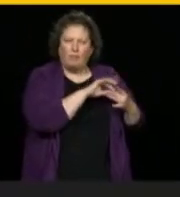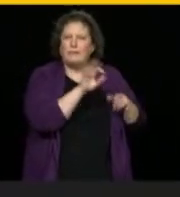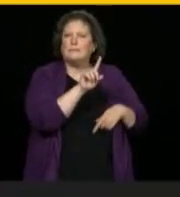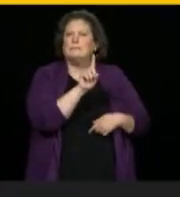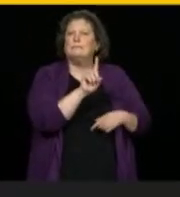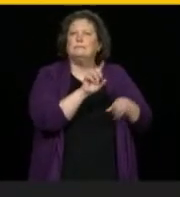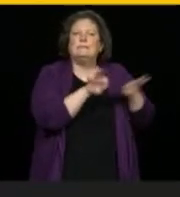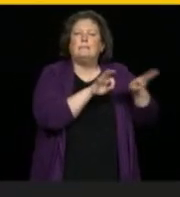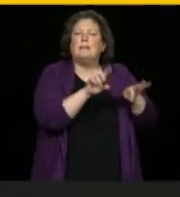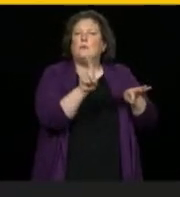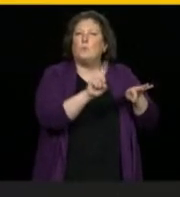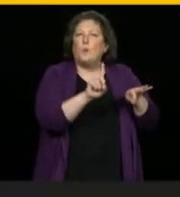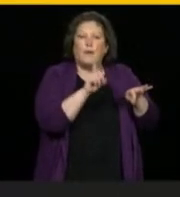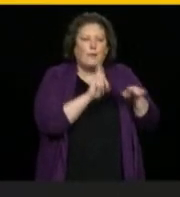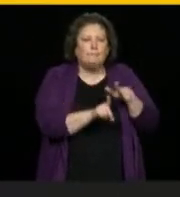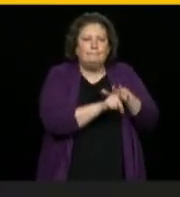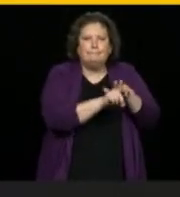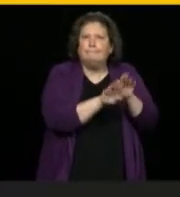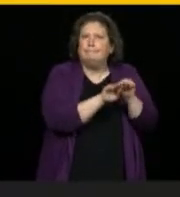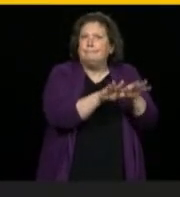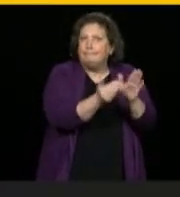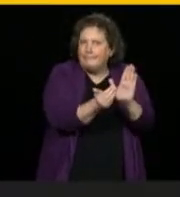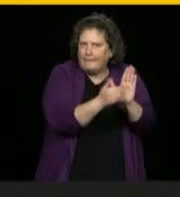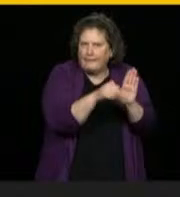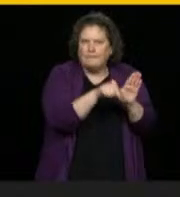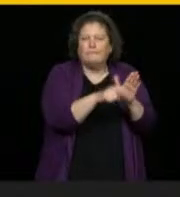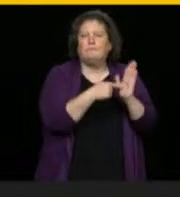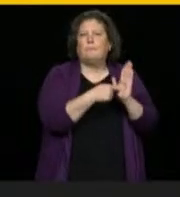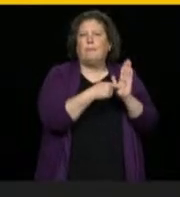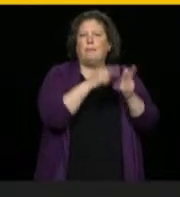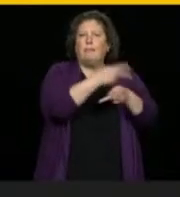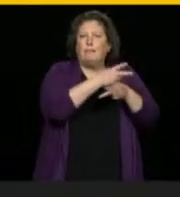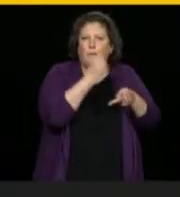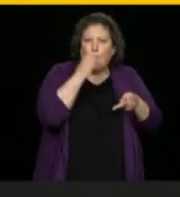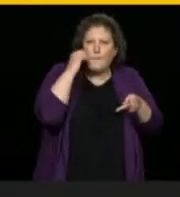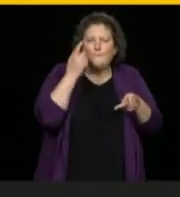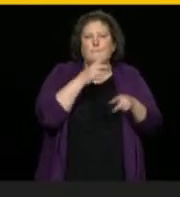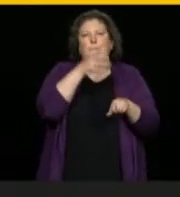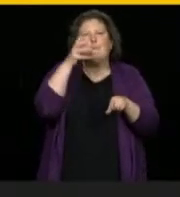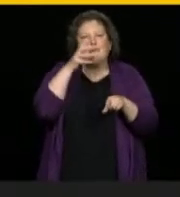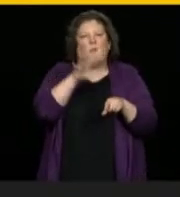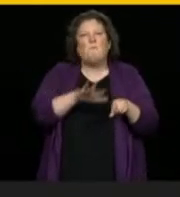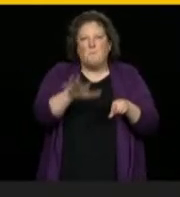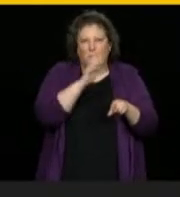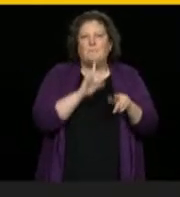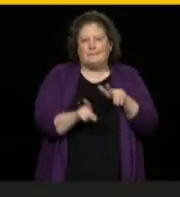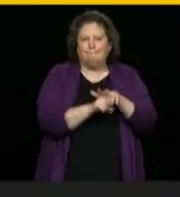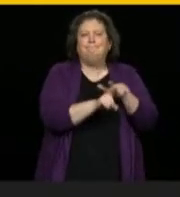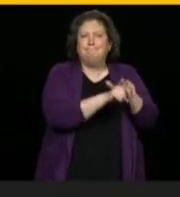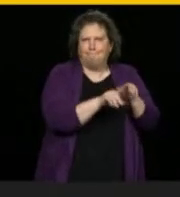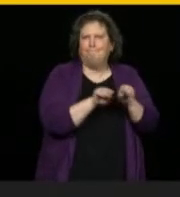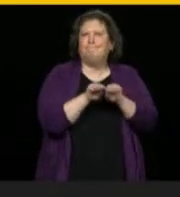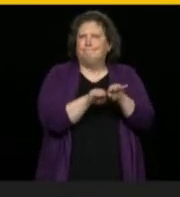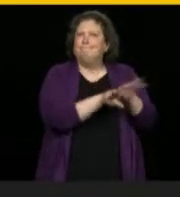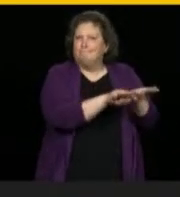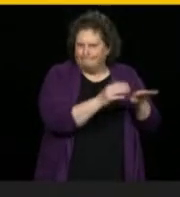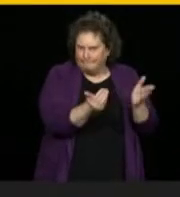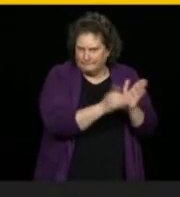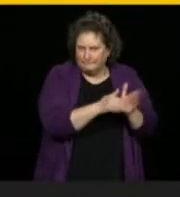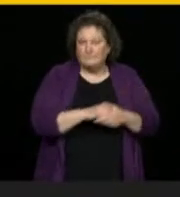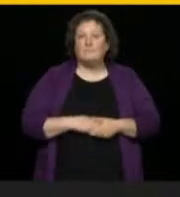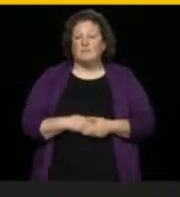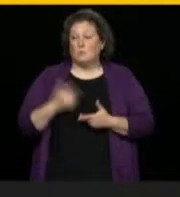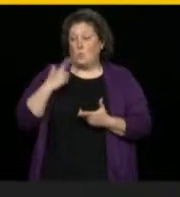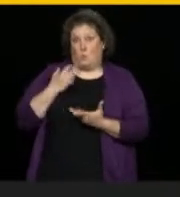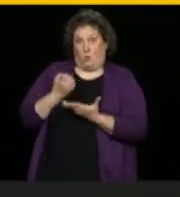facilities and agricultural work settings. So as we continue to gradually reopen the economy, we have to remain